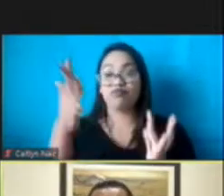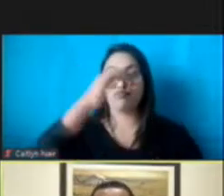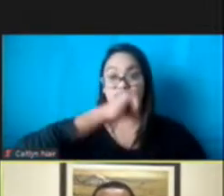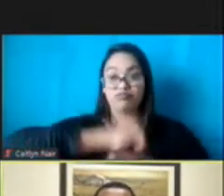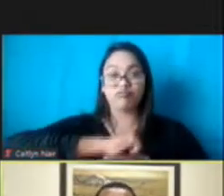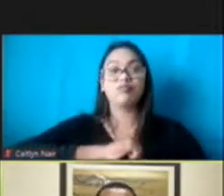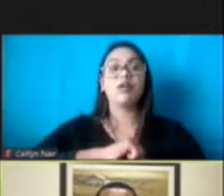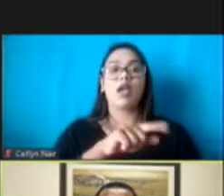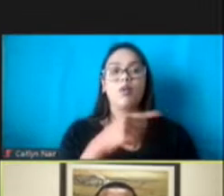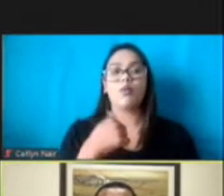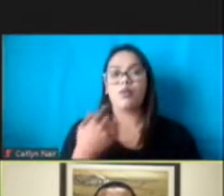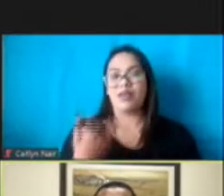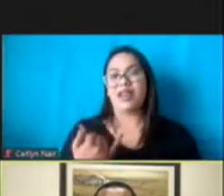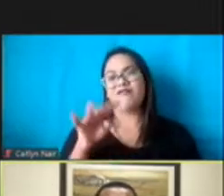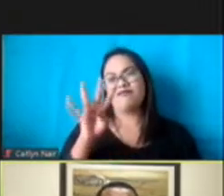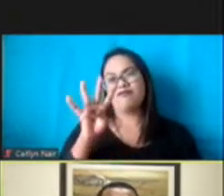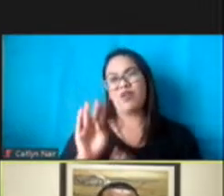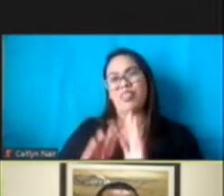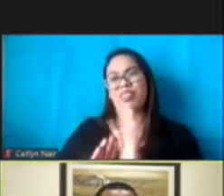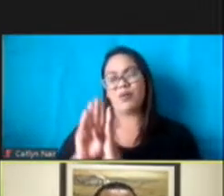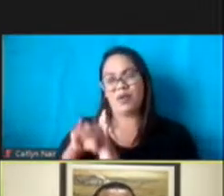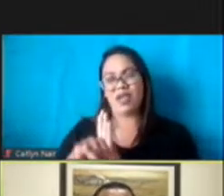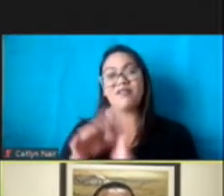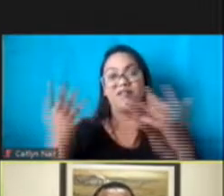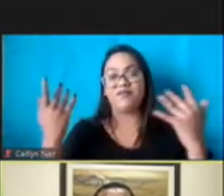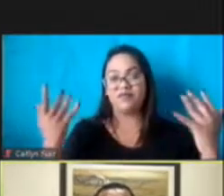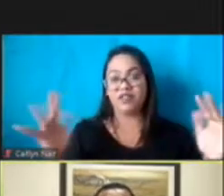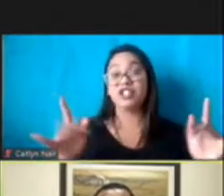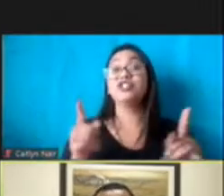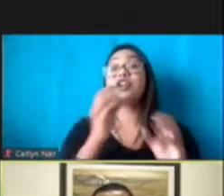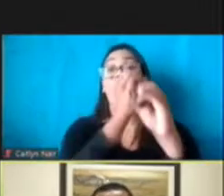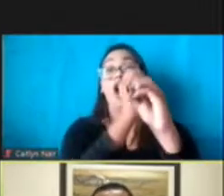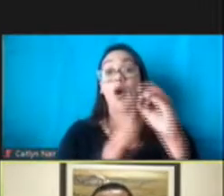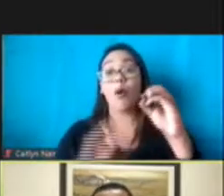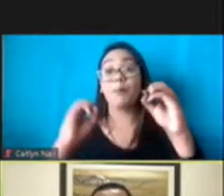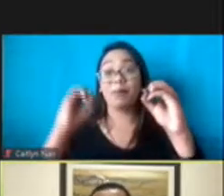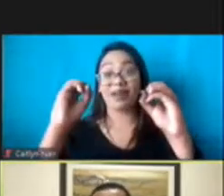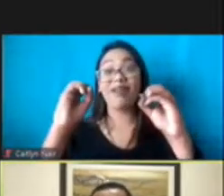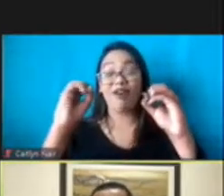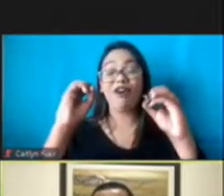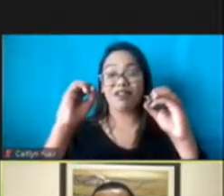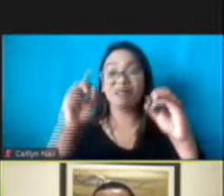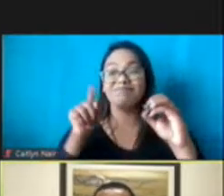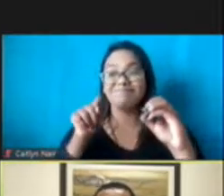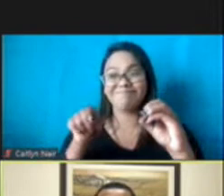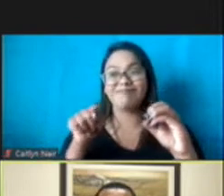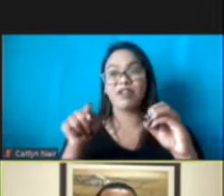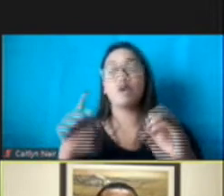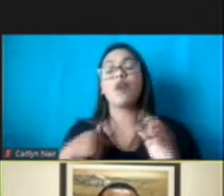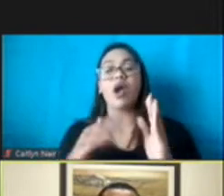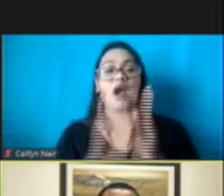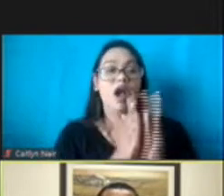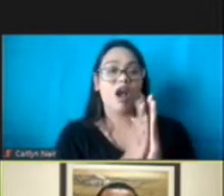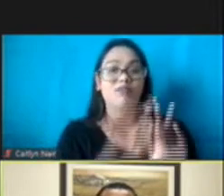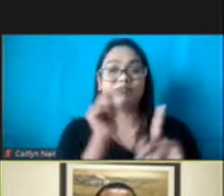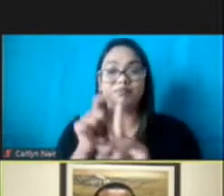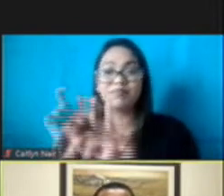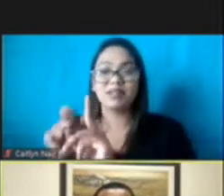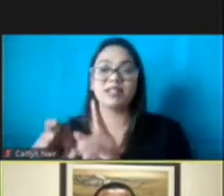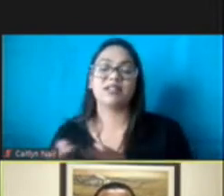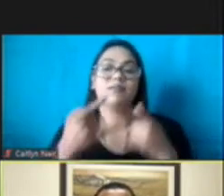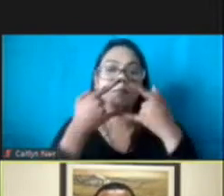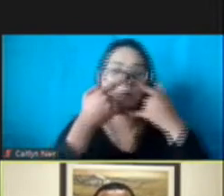Cape, rapidly increasing cases, driven by Omicron. We obviously urge everybody to vaccinate, wear a mask, avoid enclosed spaces,